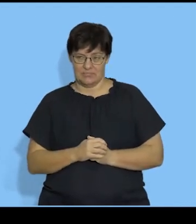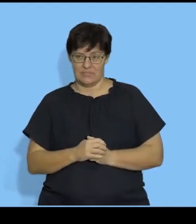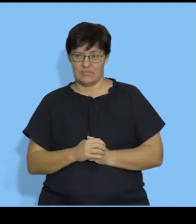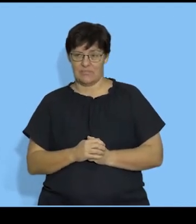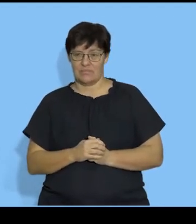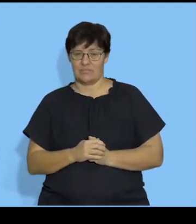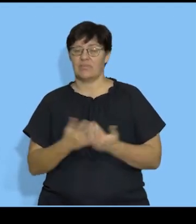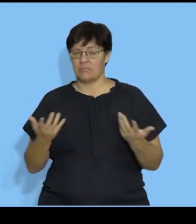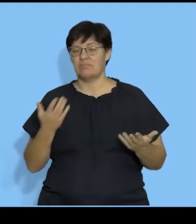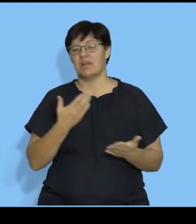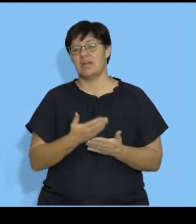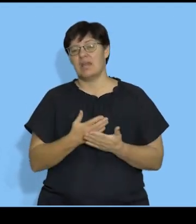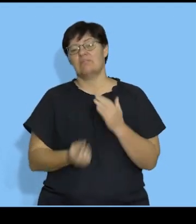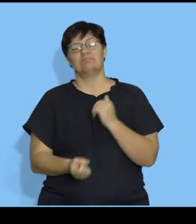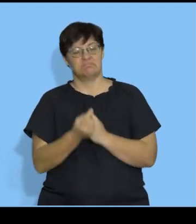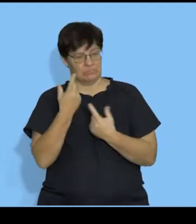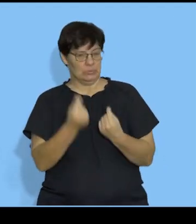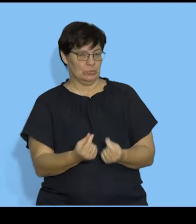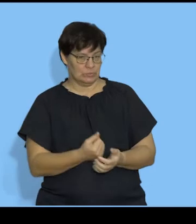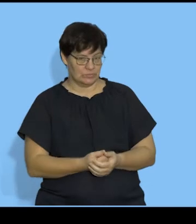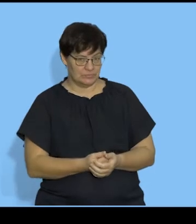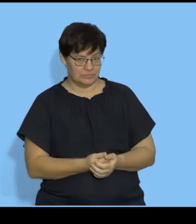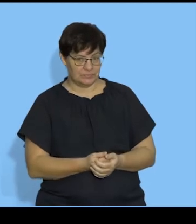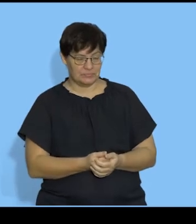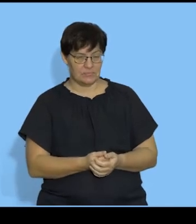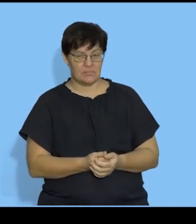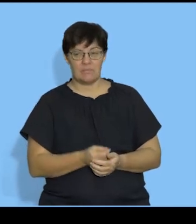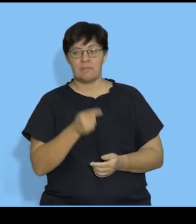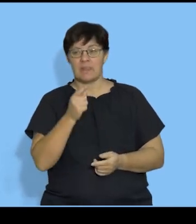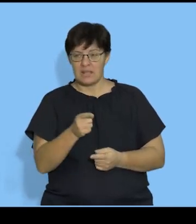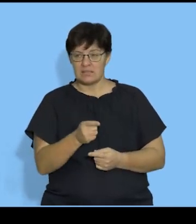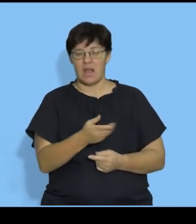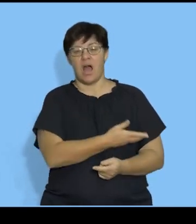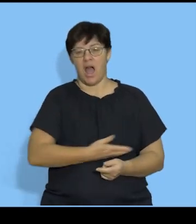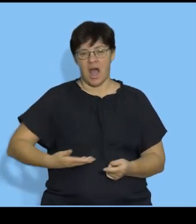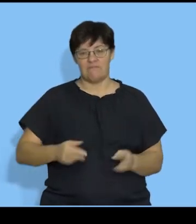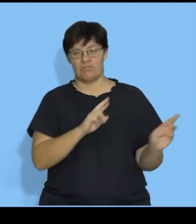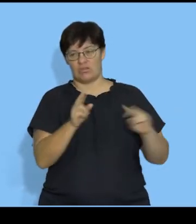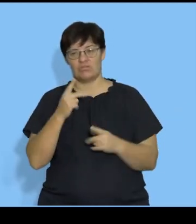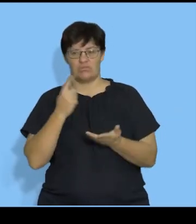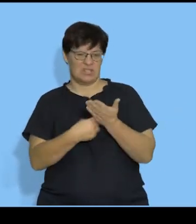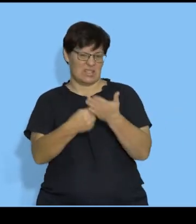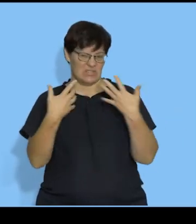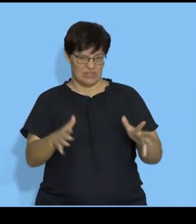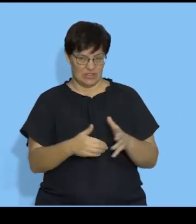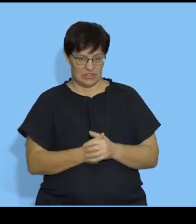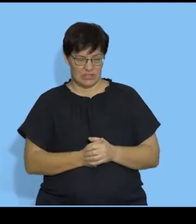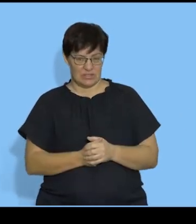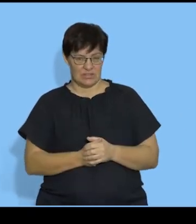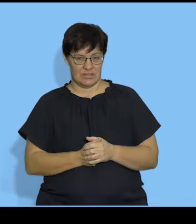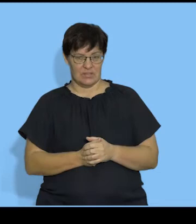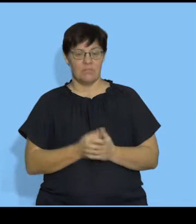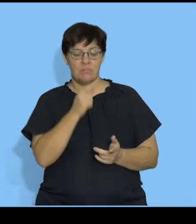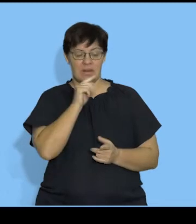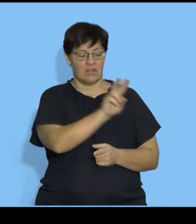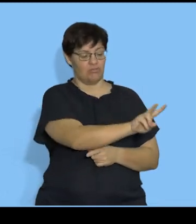we can actually do that. These are the half reactions that we are talking about. Okay, so which talk about the transfer.